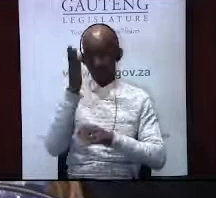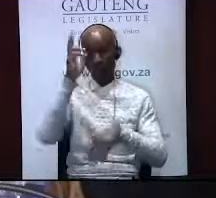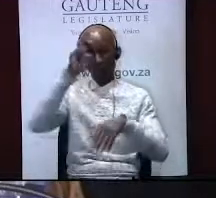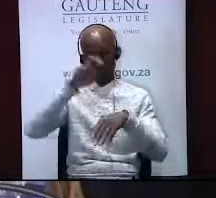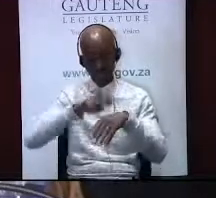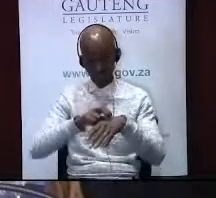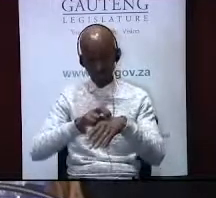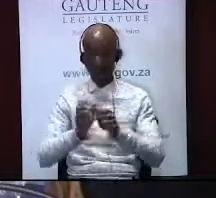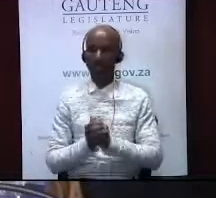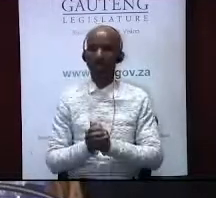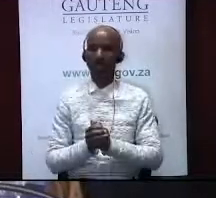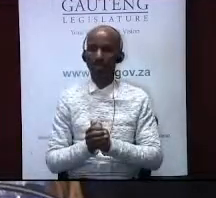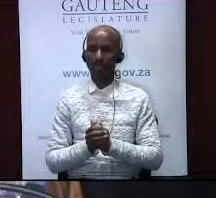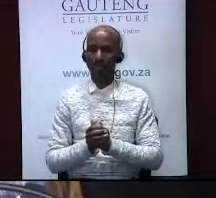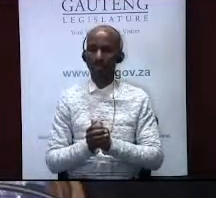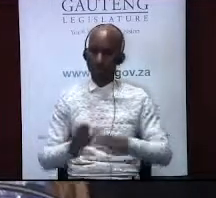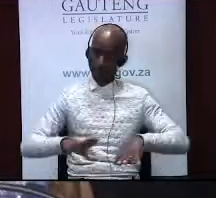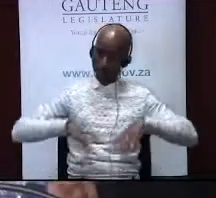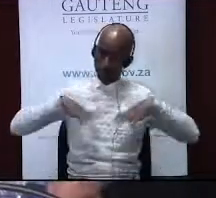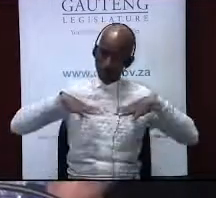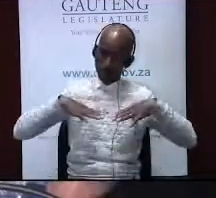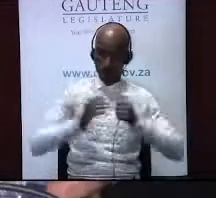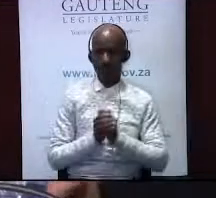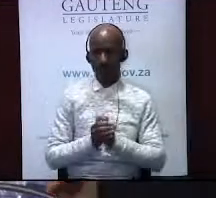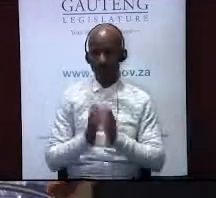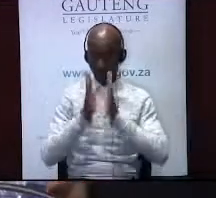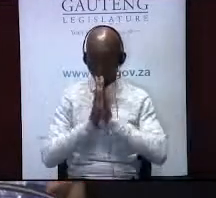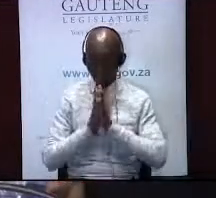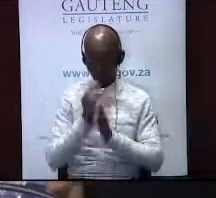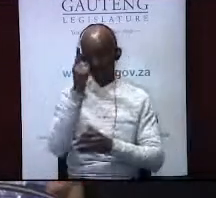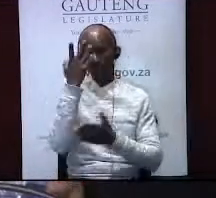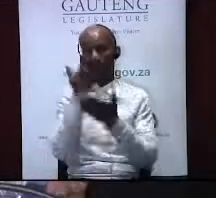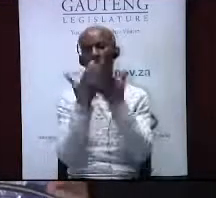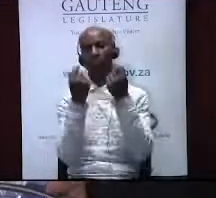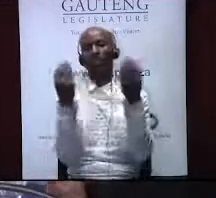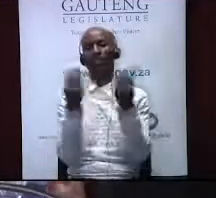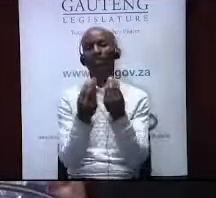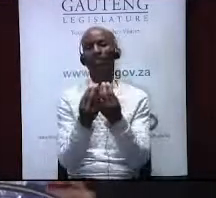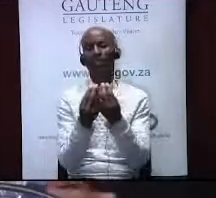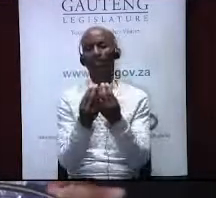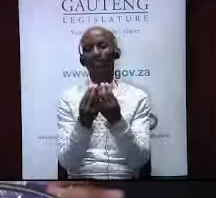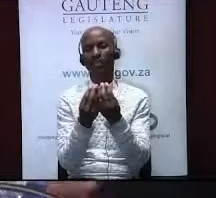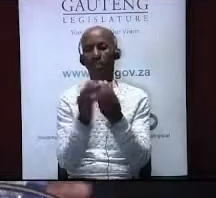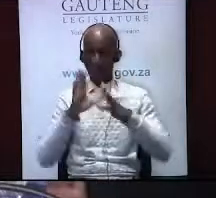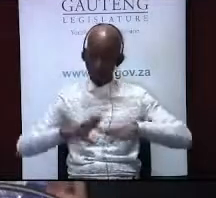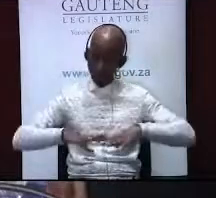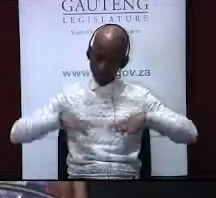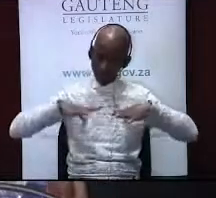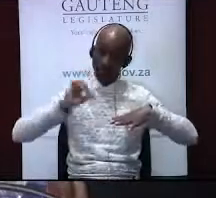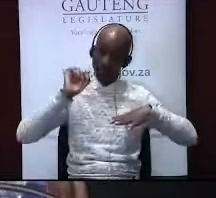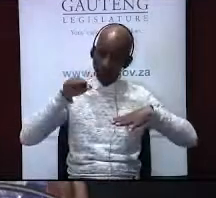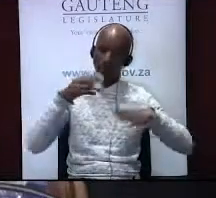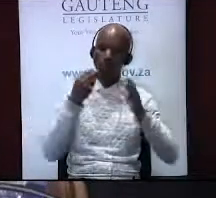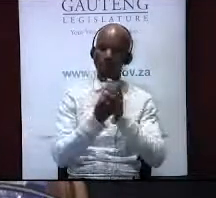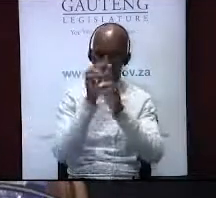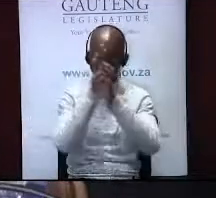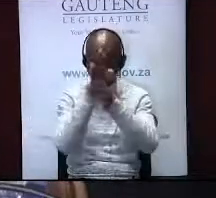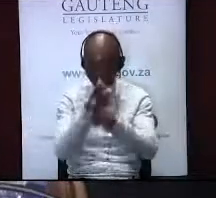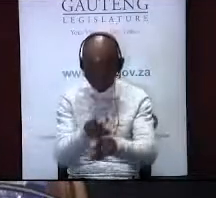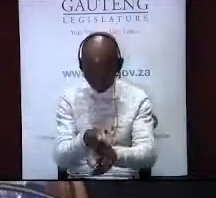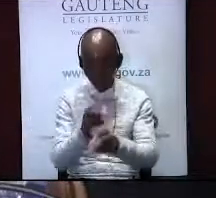be bold. The church of God needs to do things boldly, with